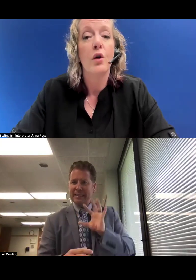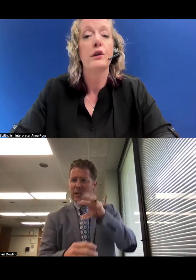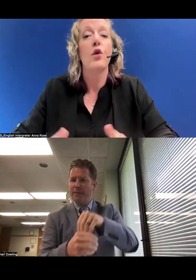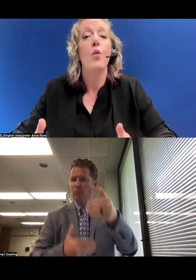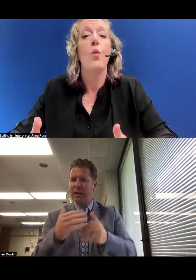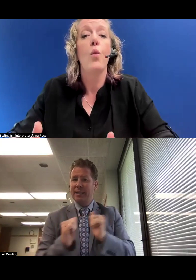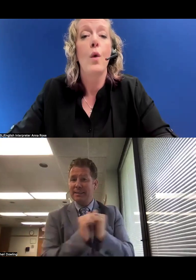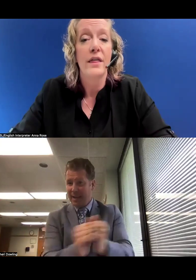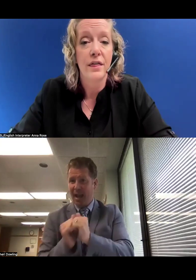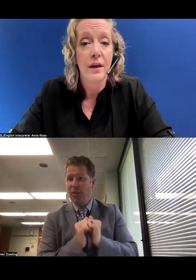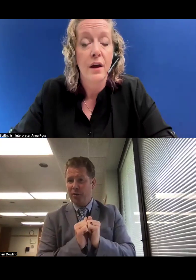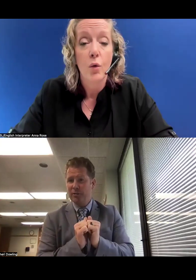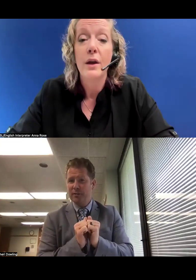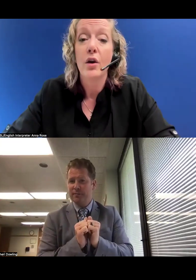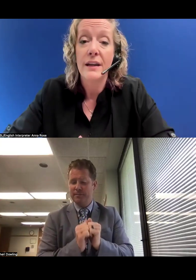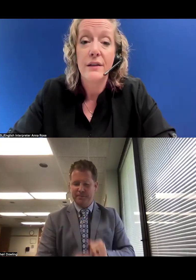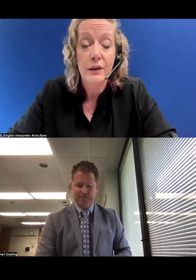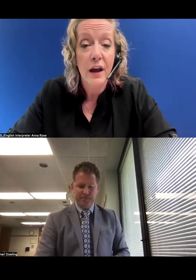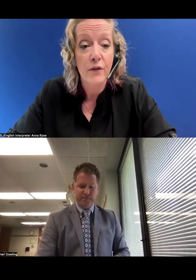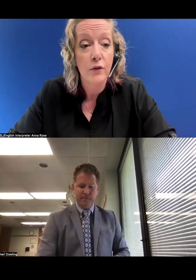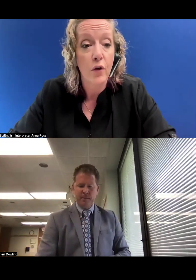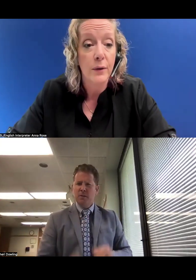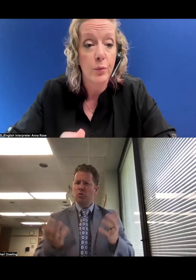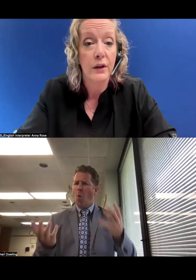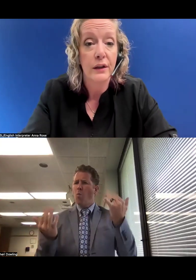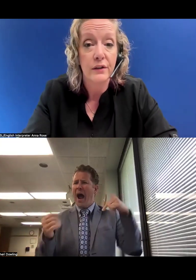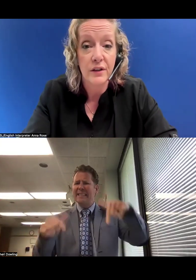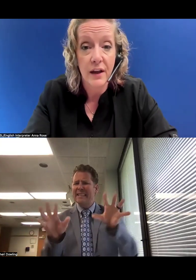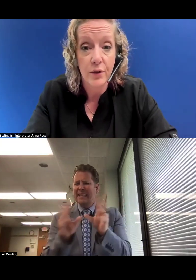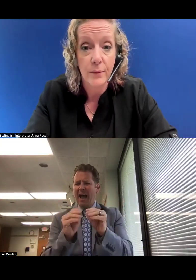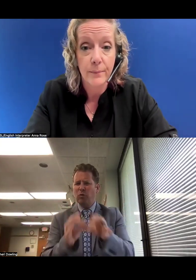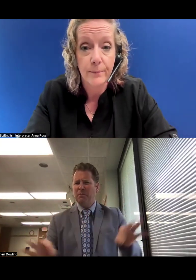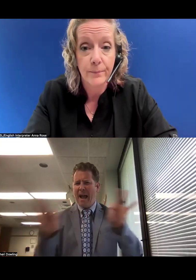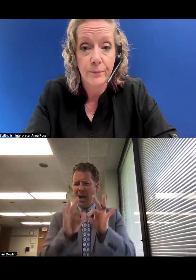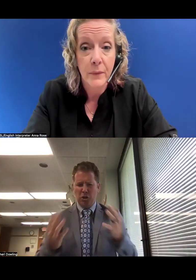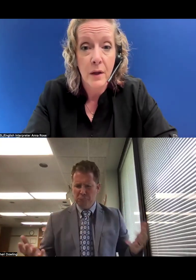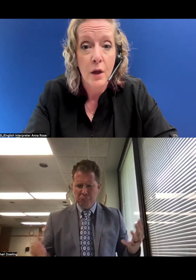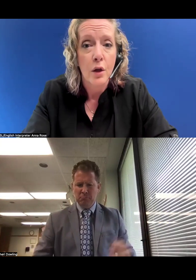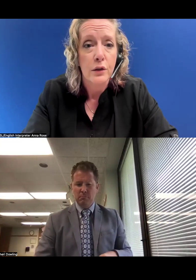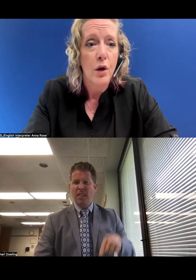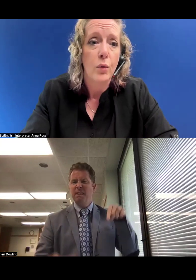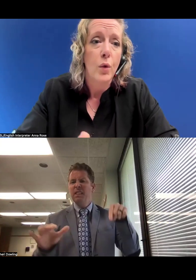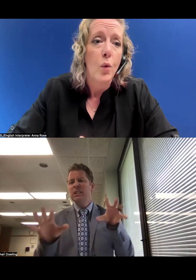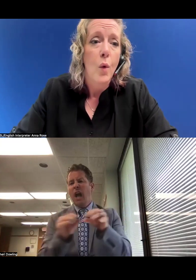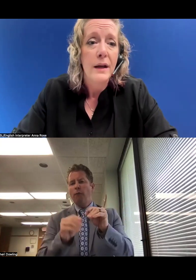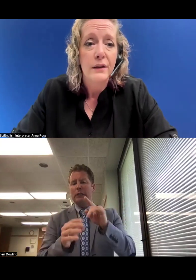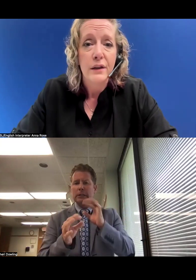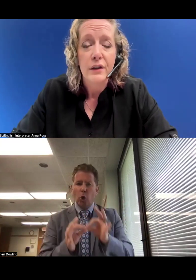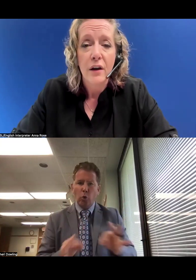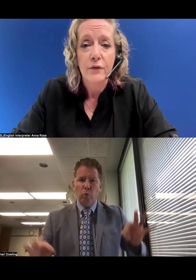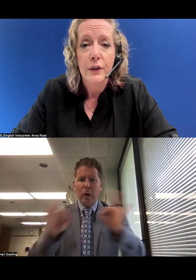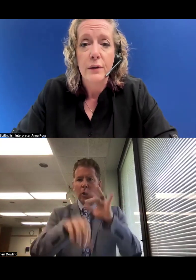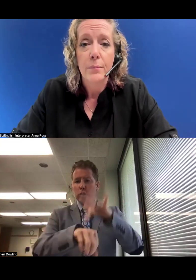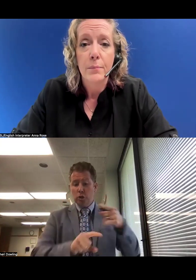but also with. We are in this ever evolving process together. So, why does